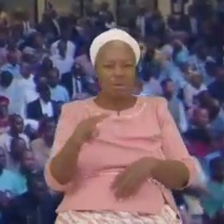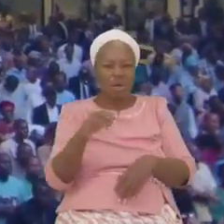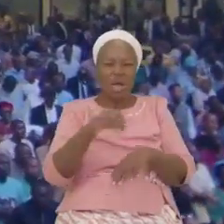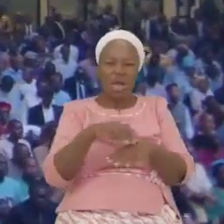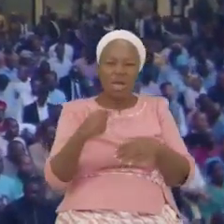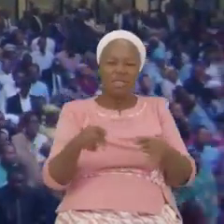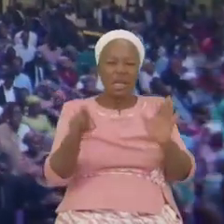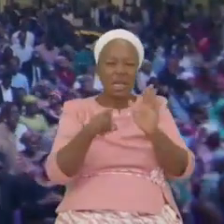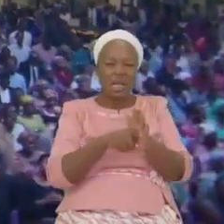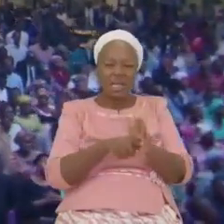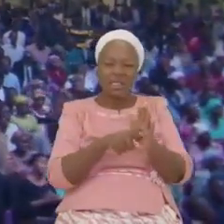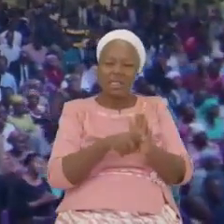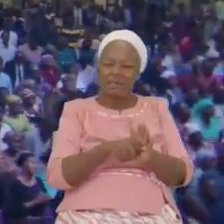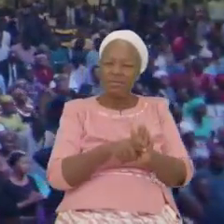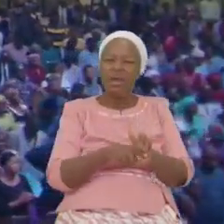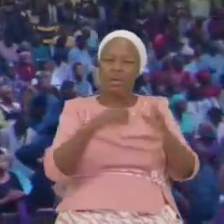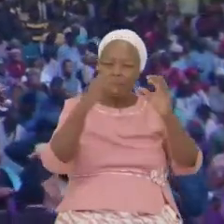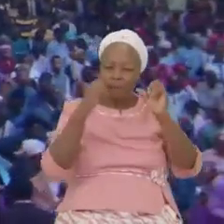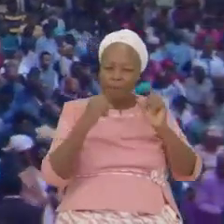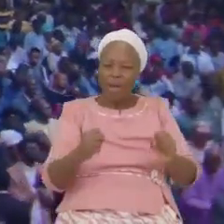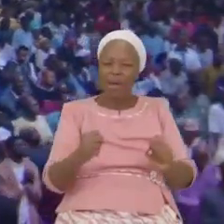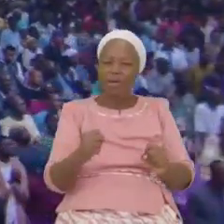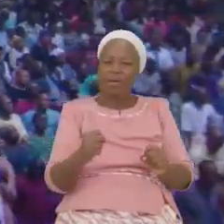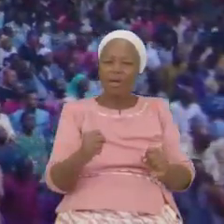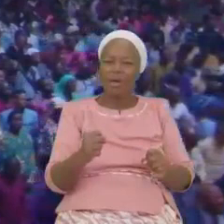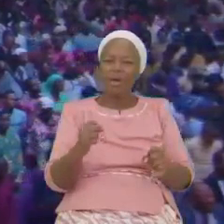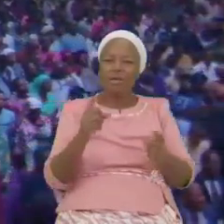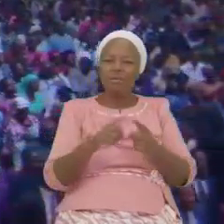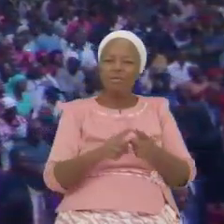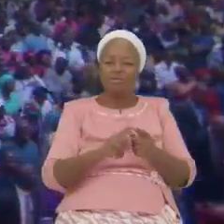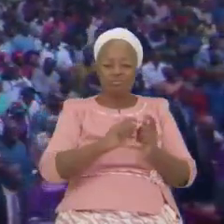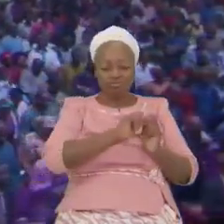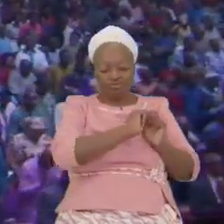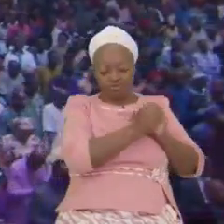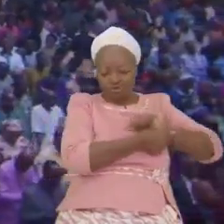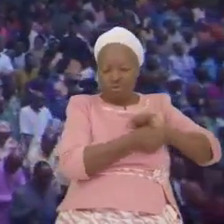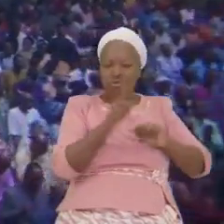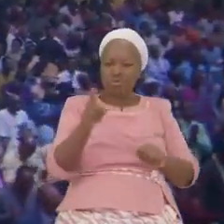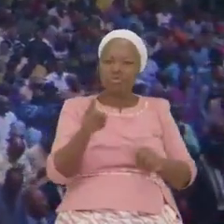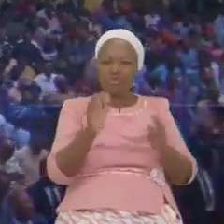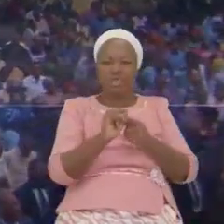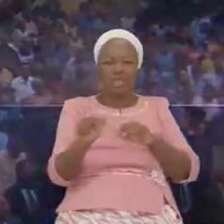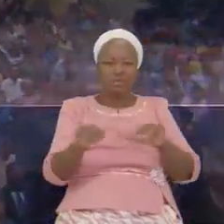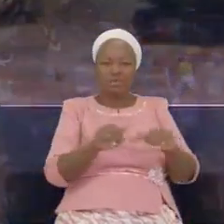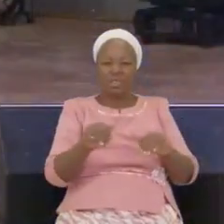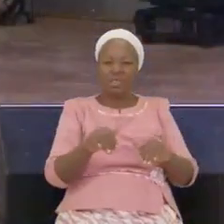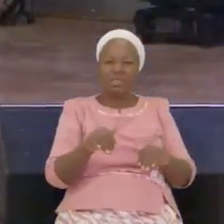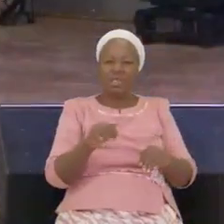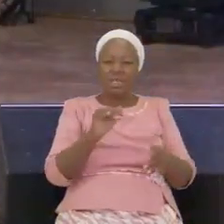the negative power to crush you like you did in the previous